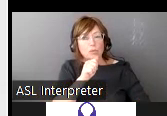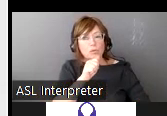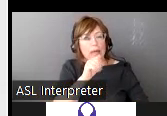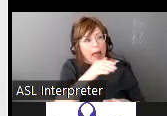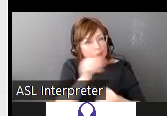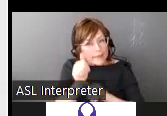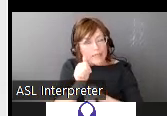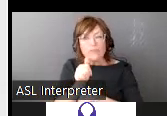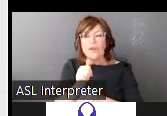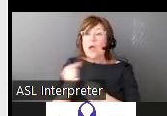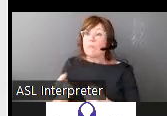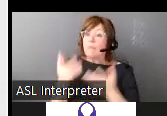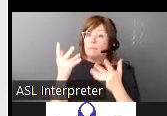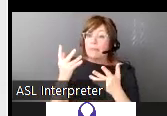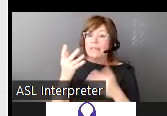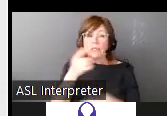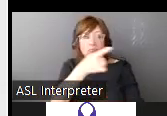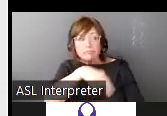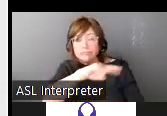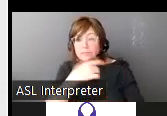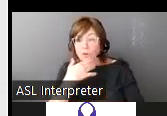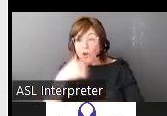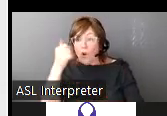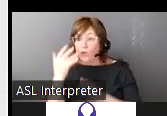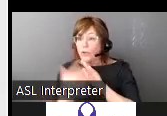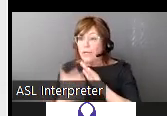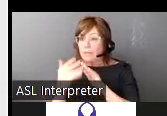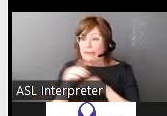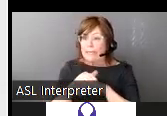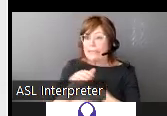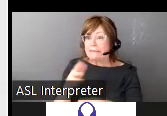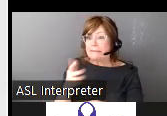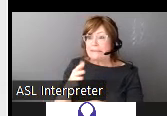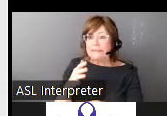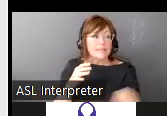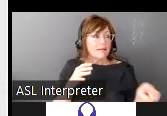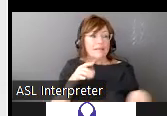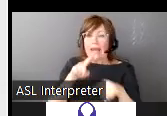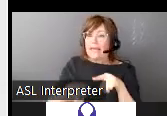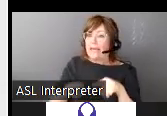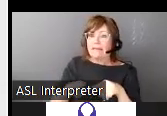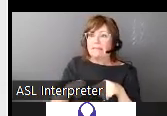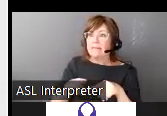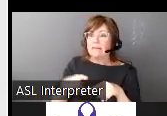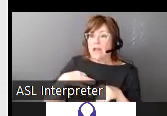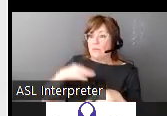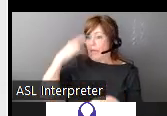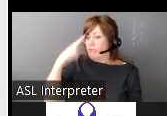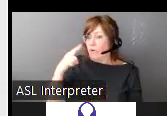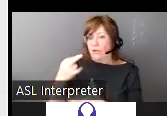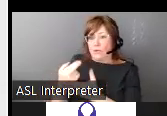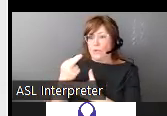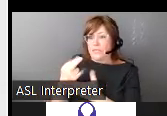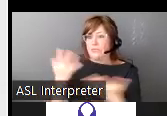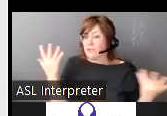older immigrants who are not proficient in English, these social resources are beyond their reach. Furthermore,